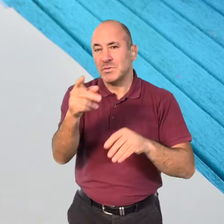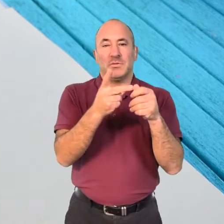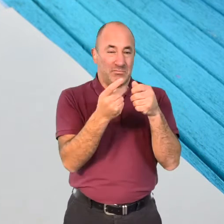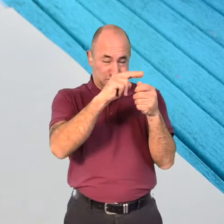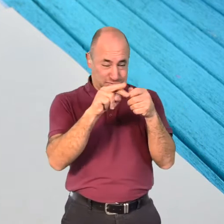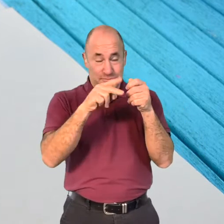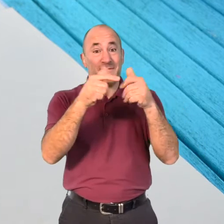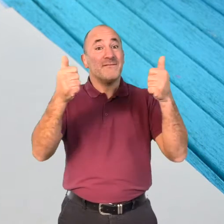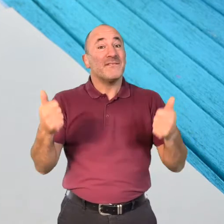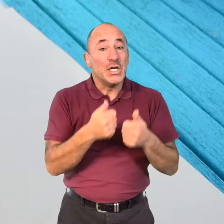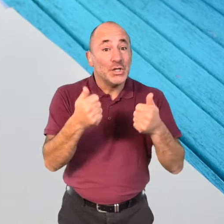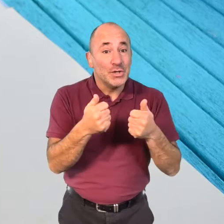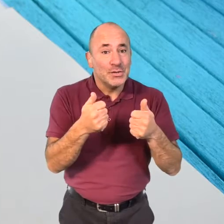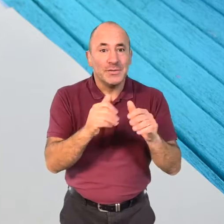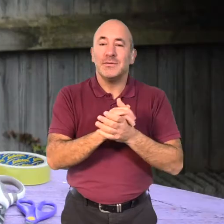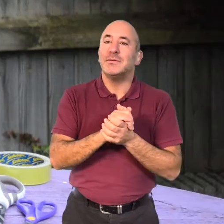done.